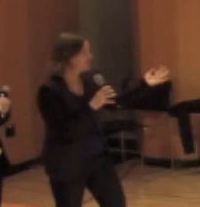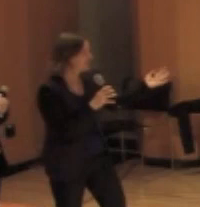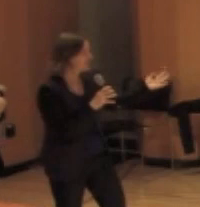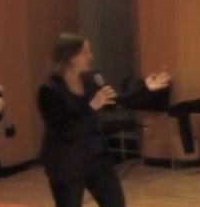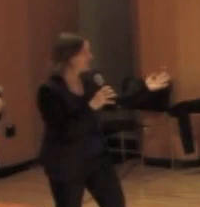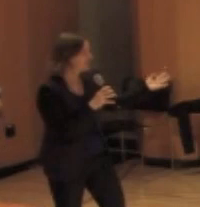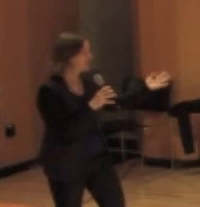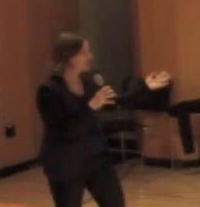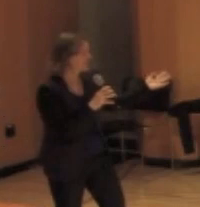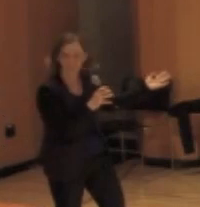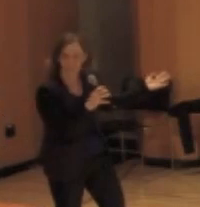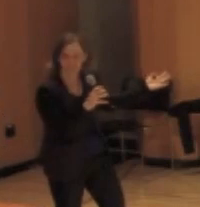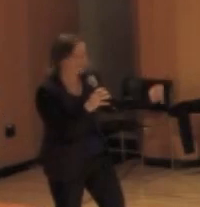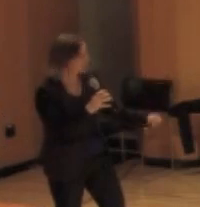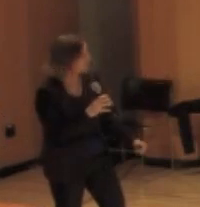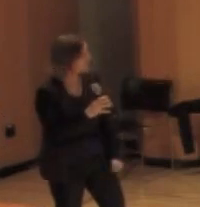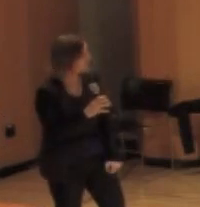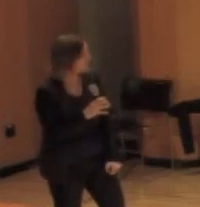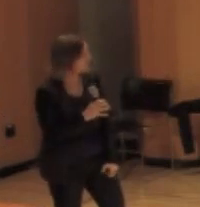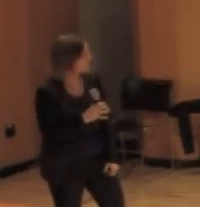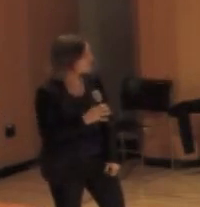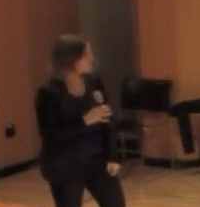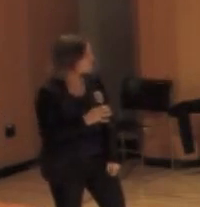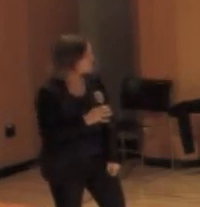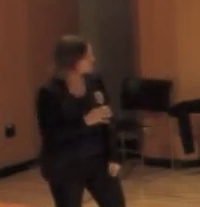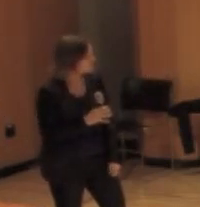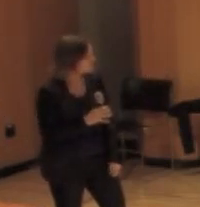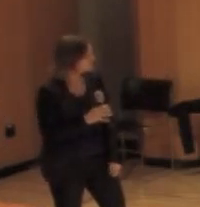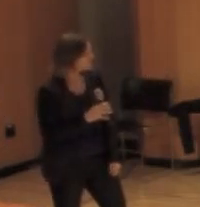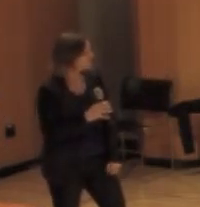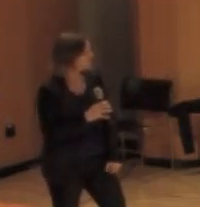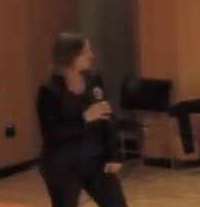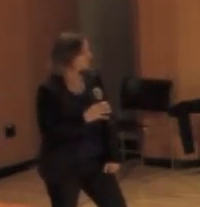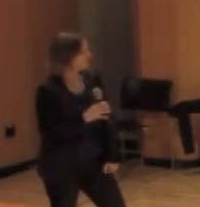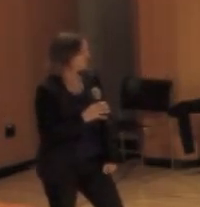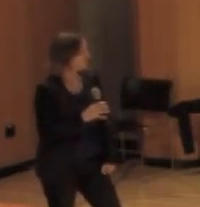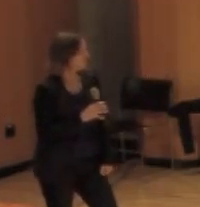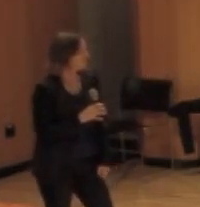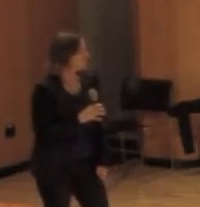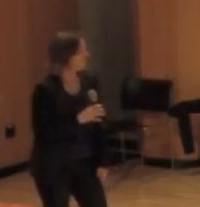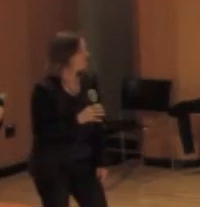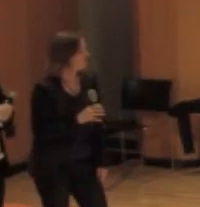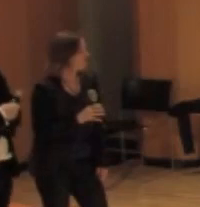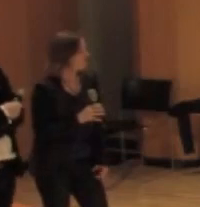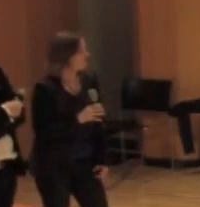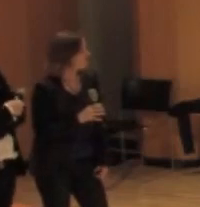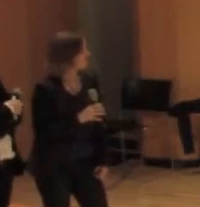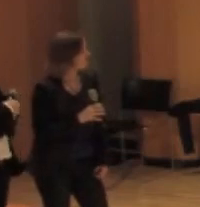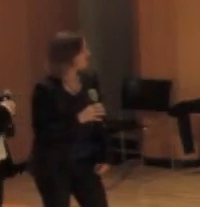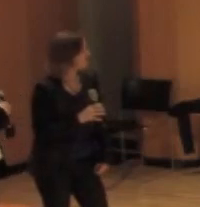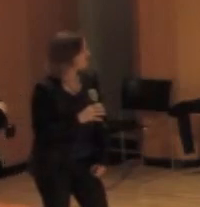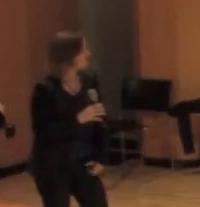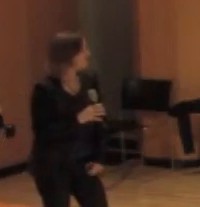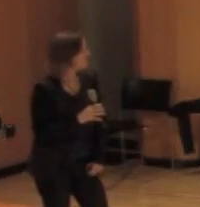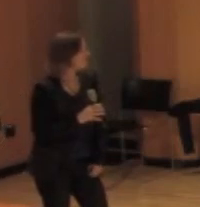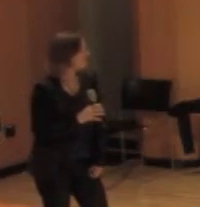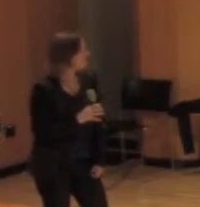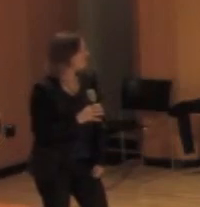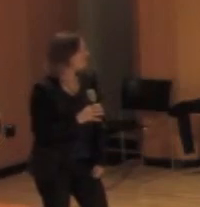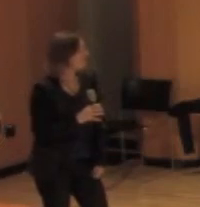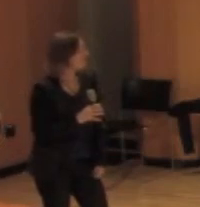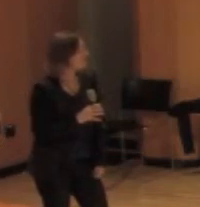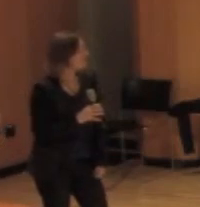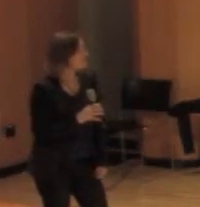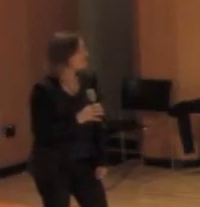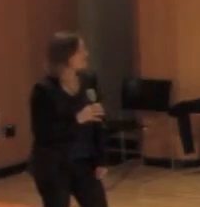now than you were 20 years ago when we did it yeah I mean it's very interesting to revisit a role 20 years later because